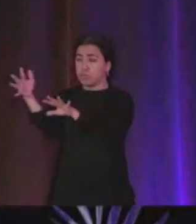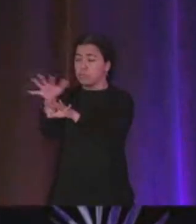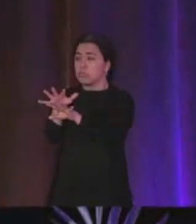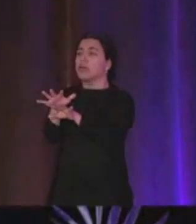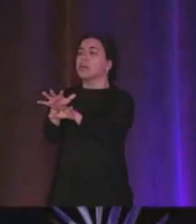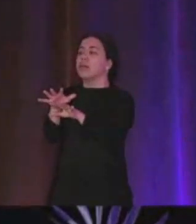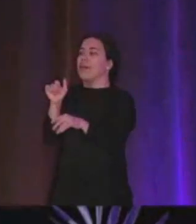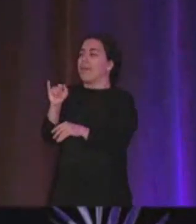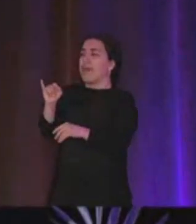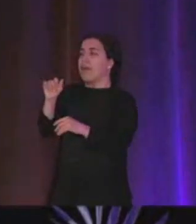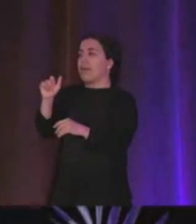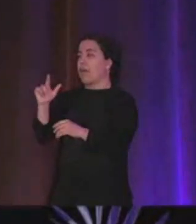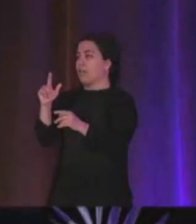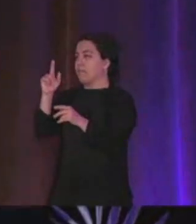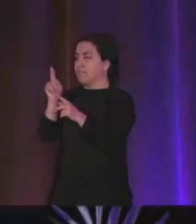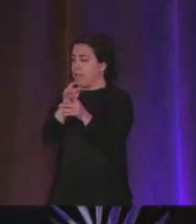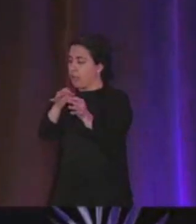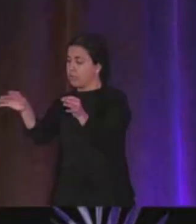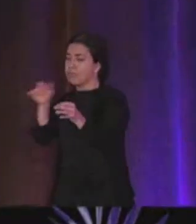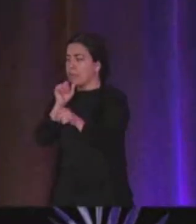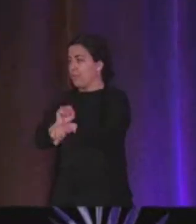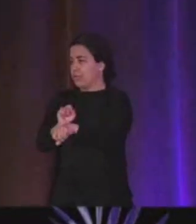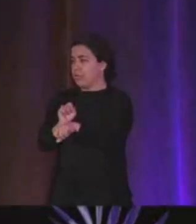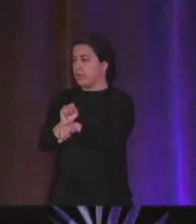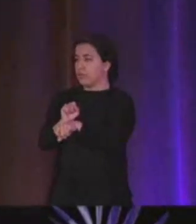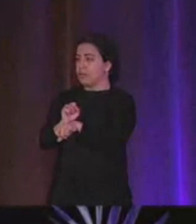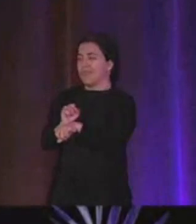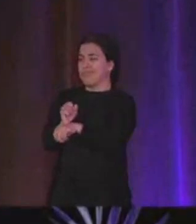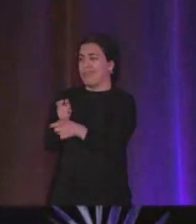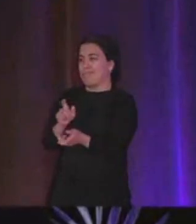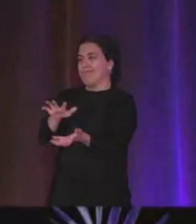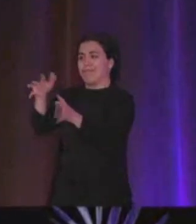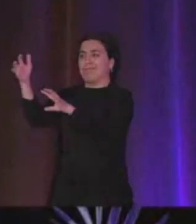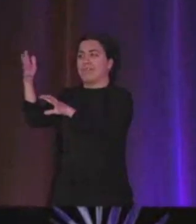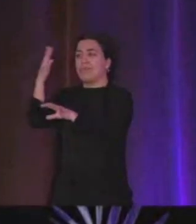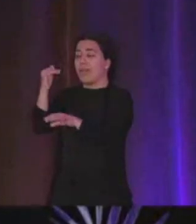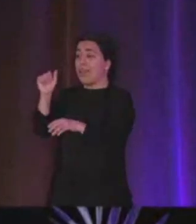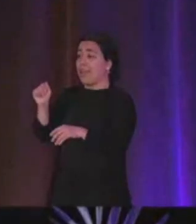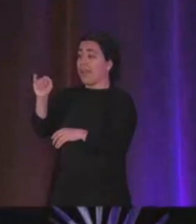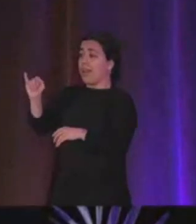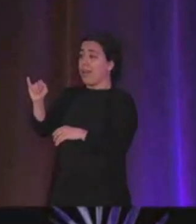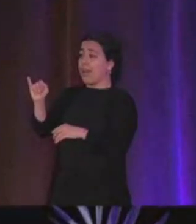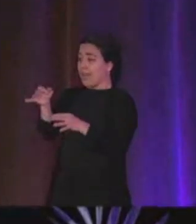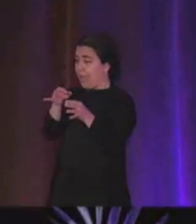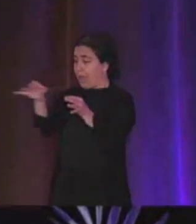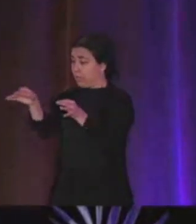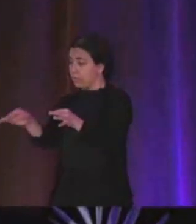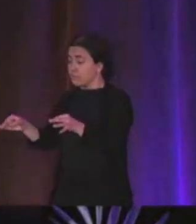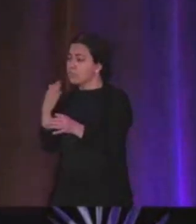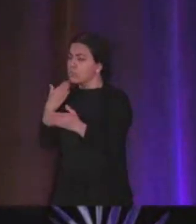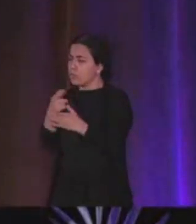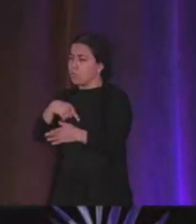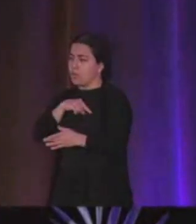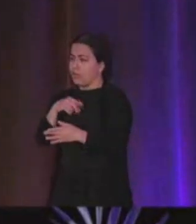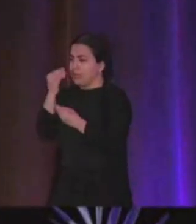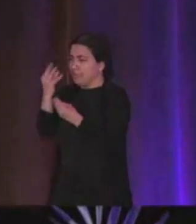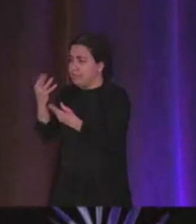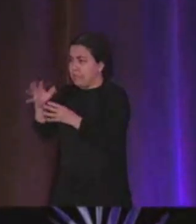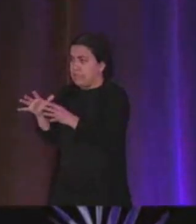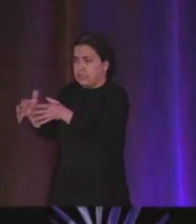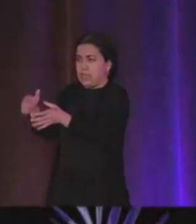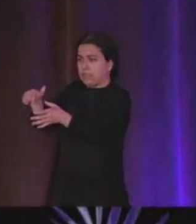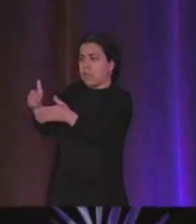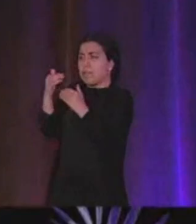will not work, and it just kills our purpose, because AI algorithms does require a lot of good quality of data set. And again,